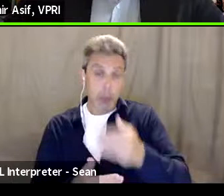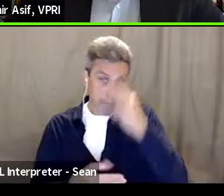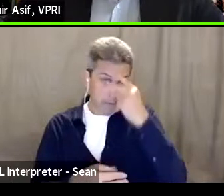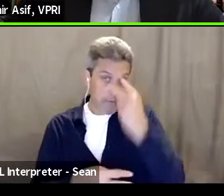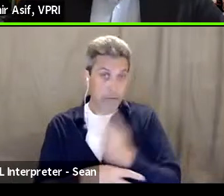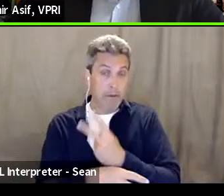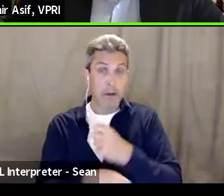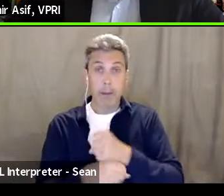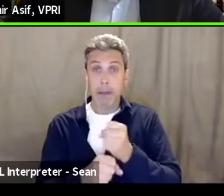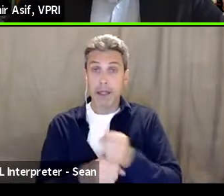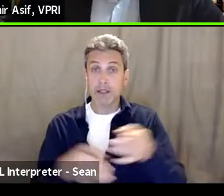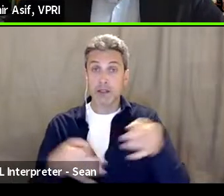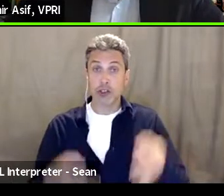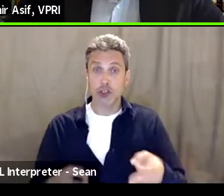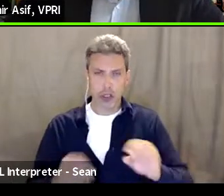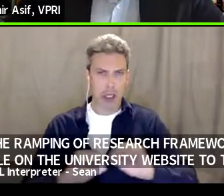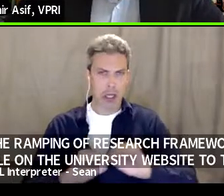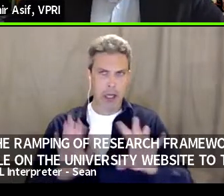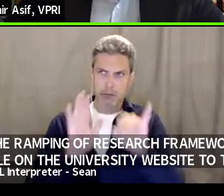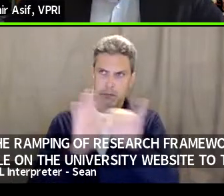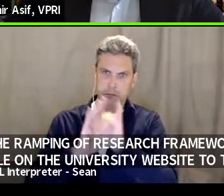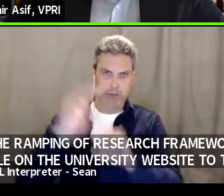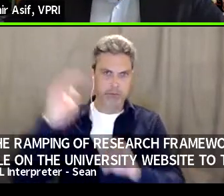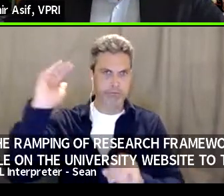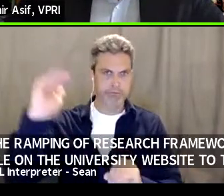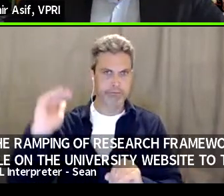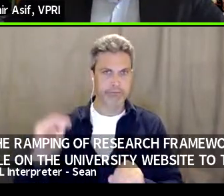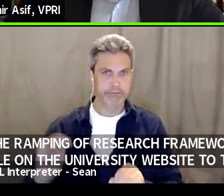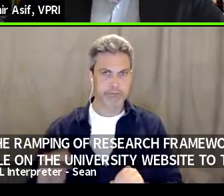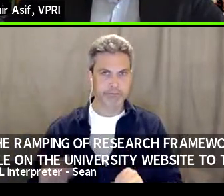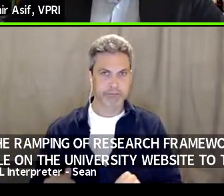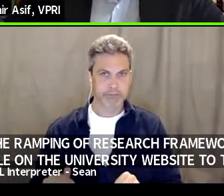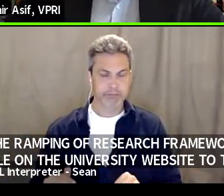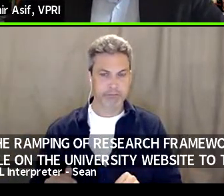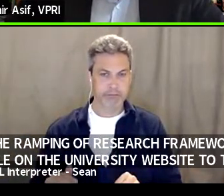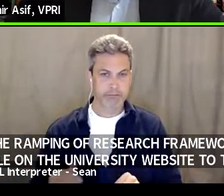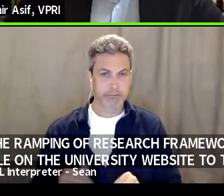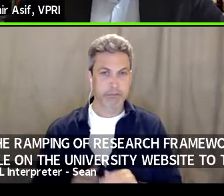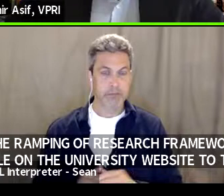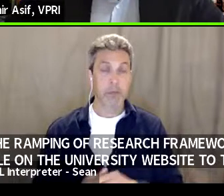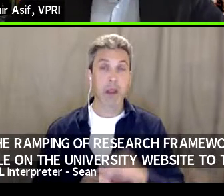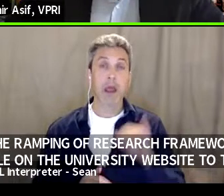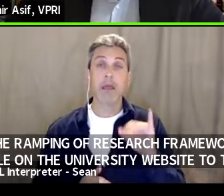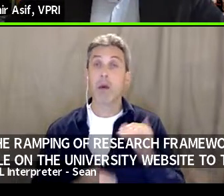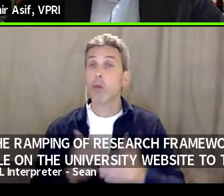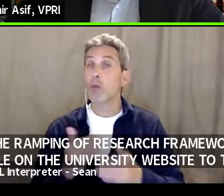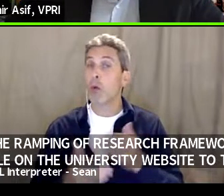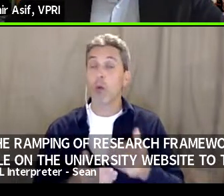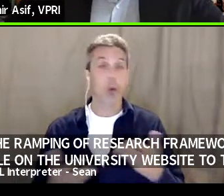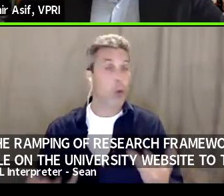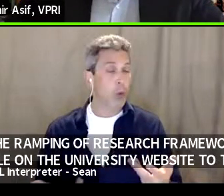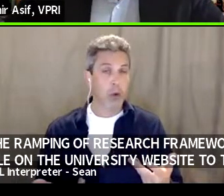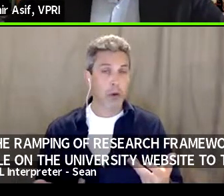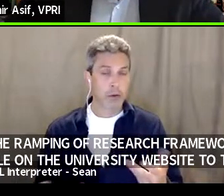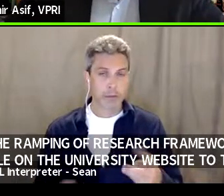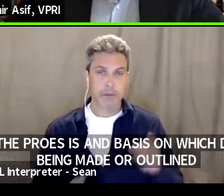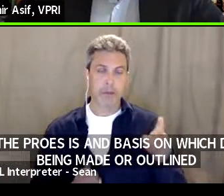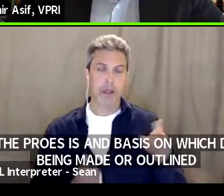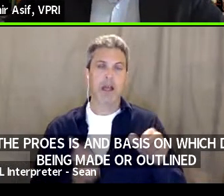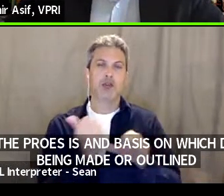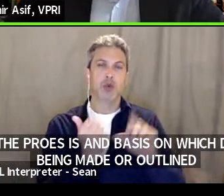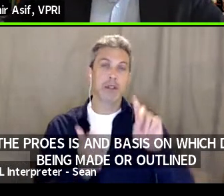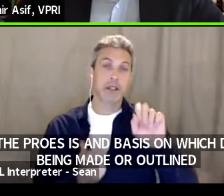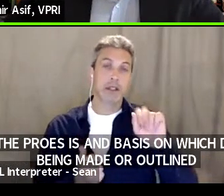are outlined in this framework. Very briefly, the process involves a communication from Associate Dean